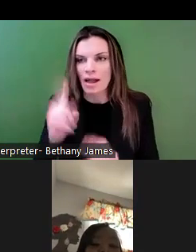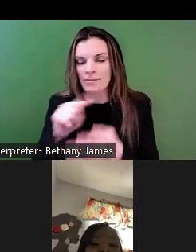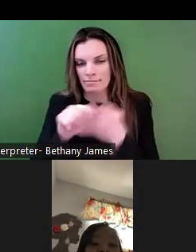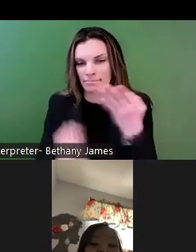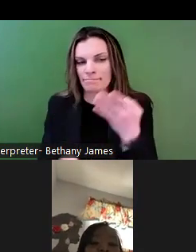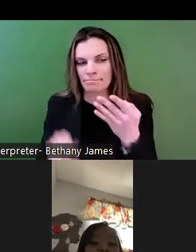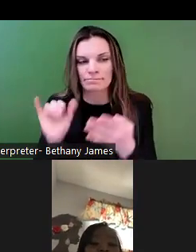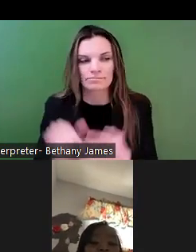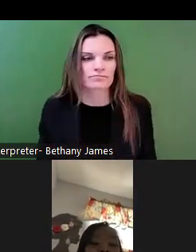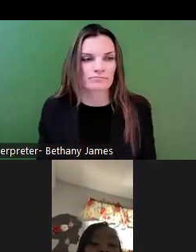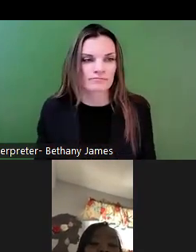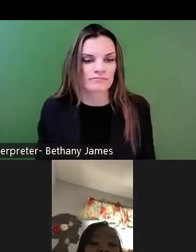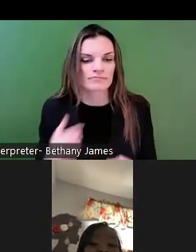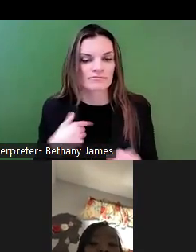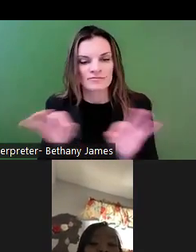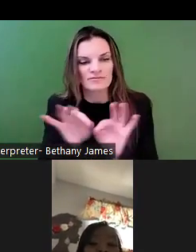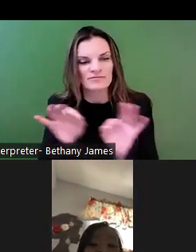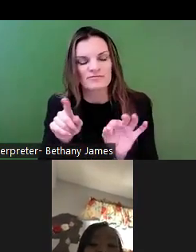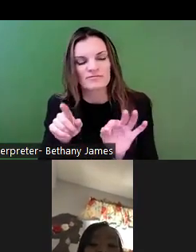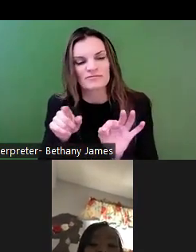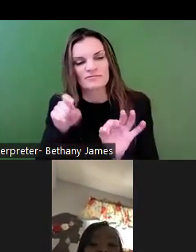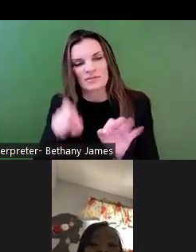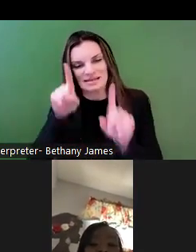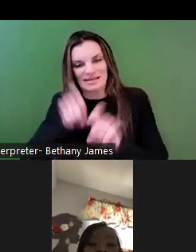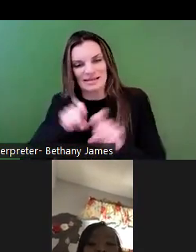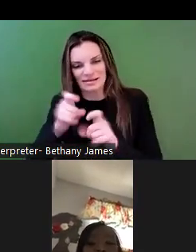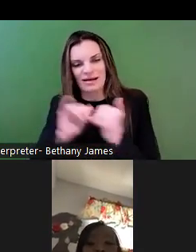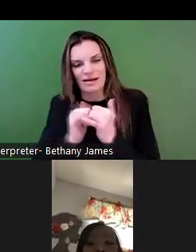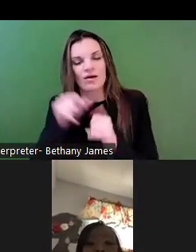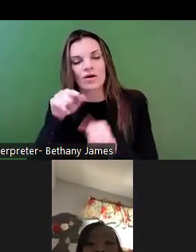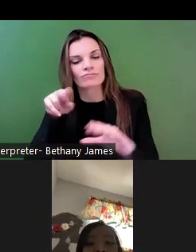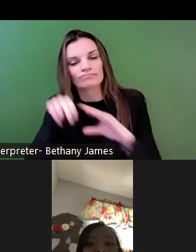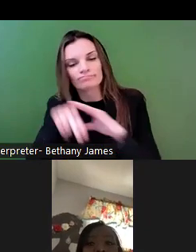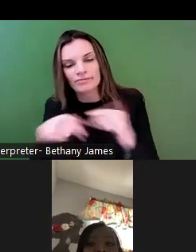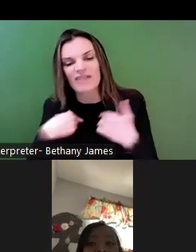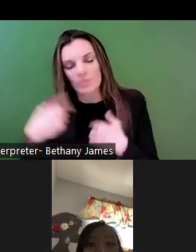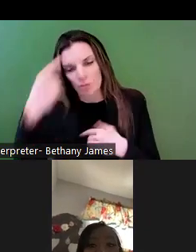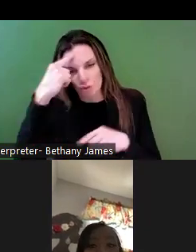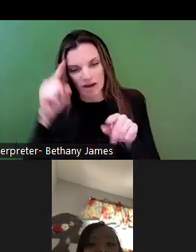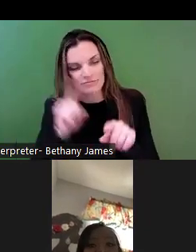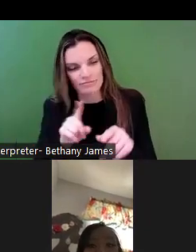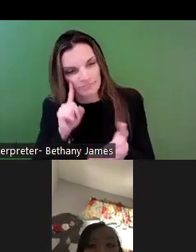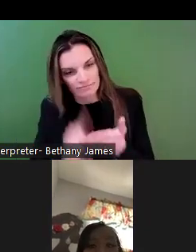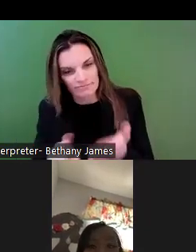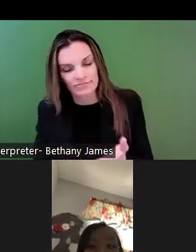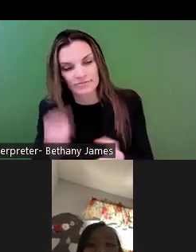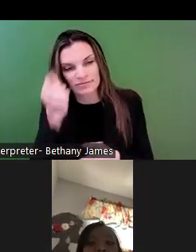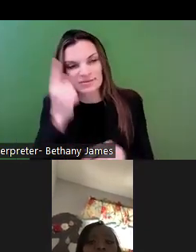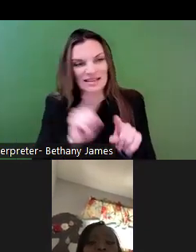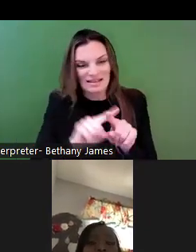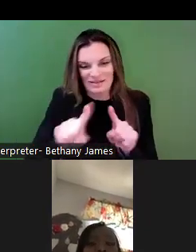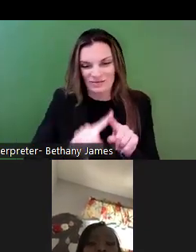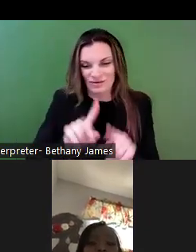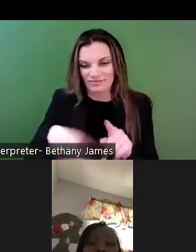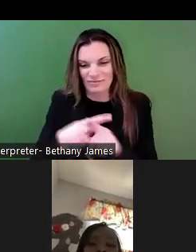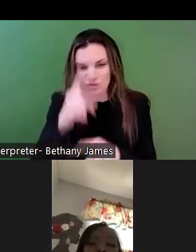definitive testing when trying to rule out a stroke, because you have to determine the difference between an ischemic stroke and a hemorrhagic stroke, which